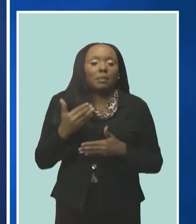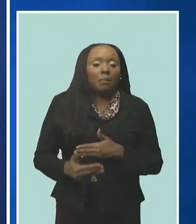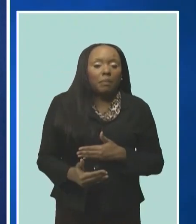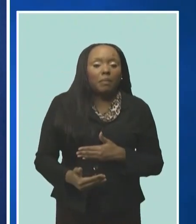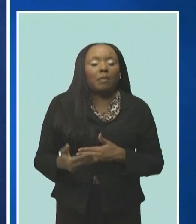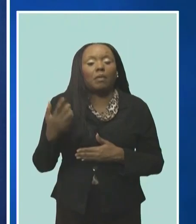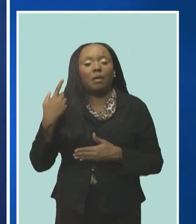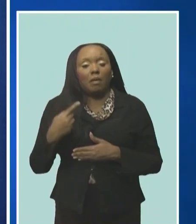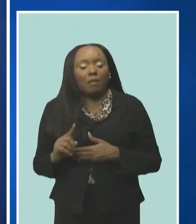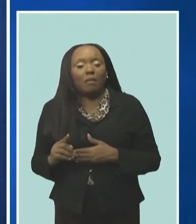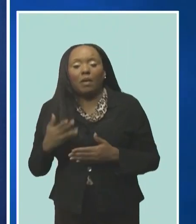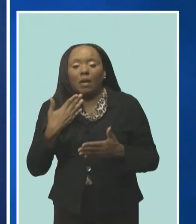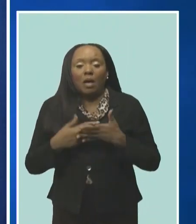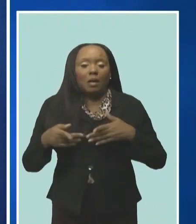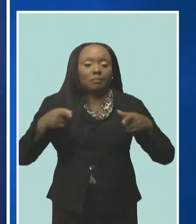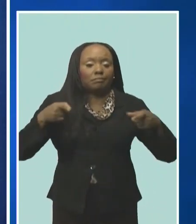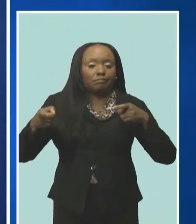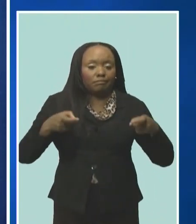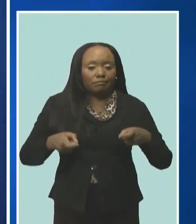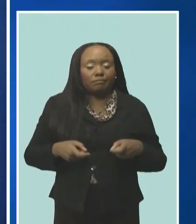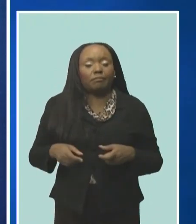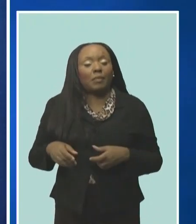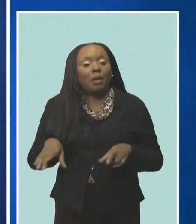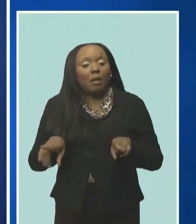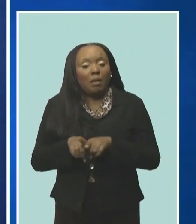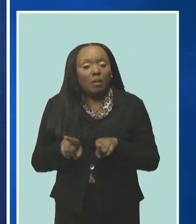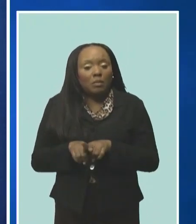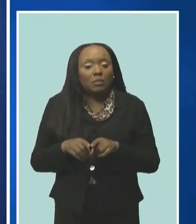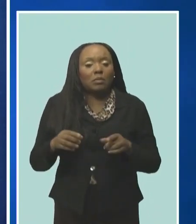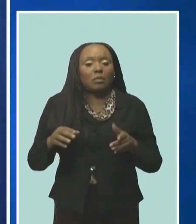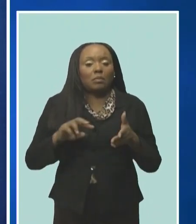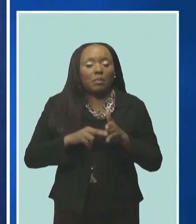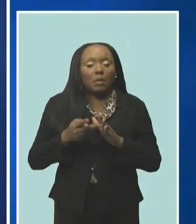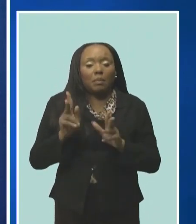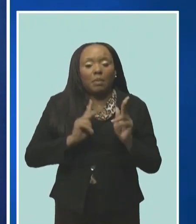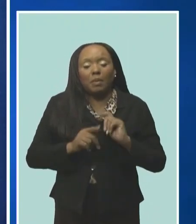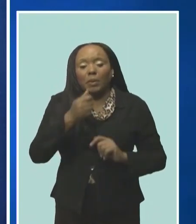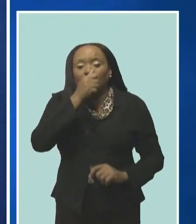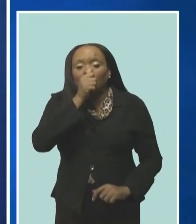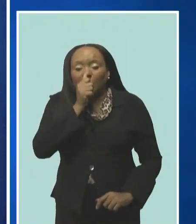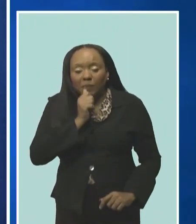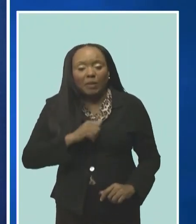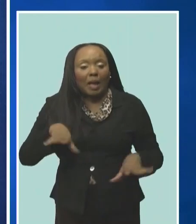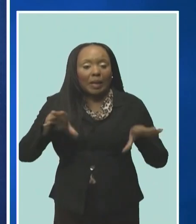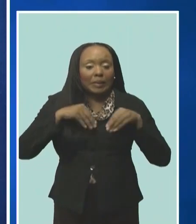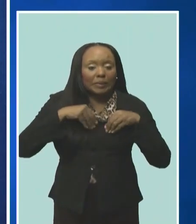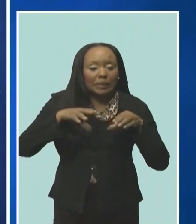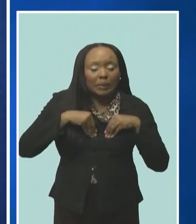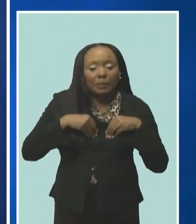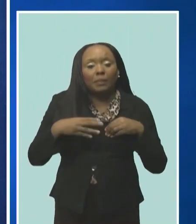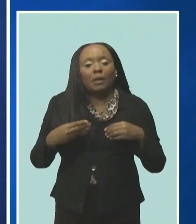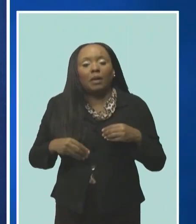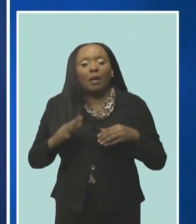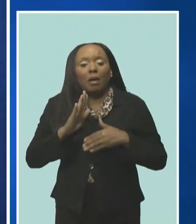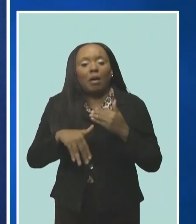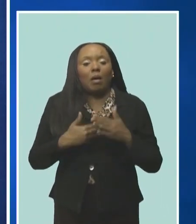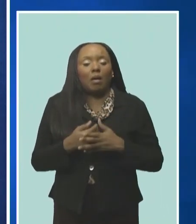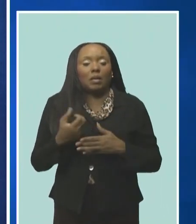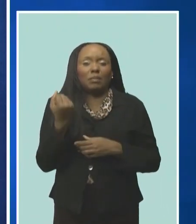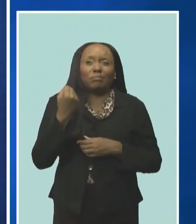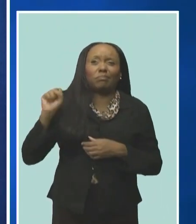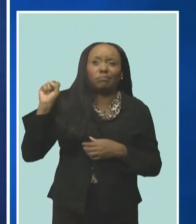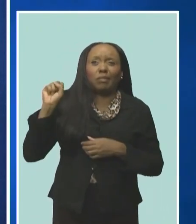the country. He added it would also create a climate of tolerance in the country and bring an end to the